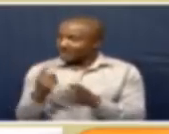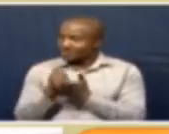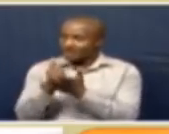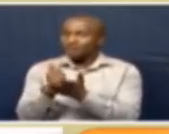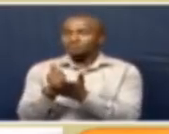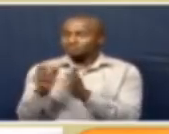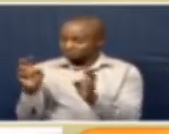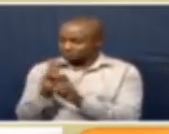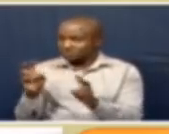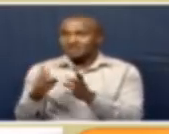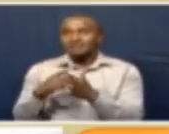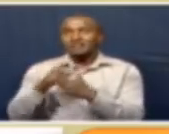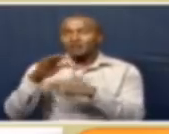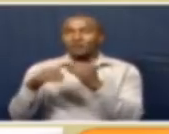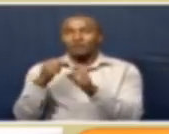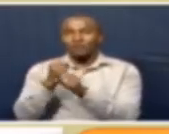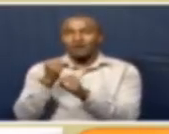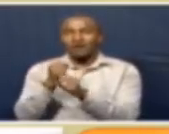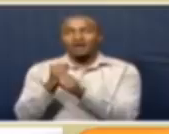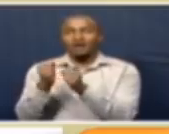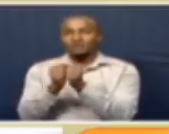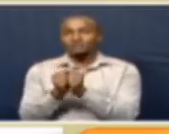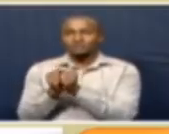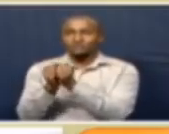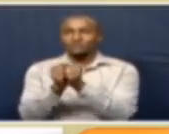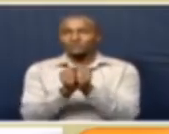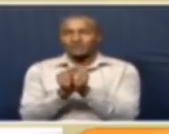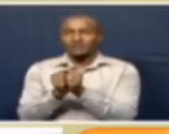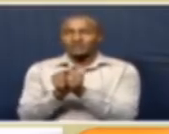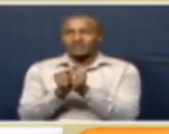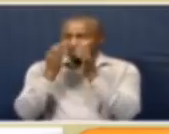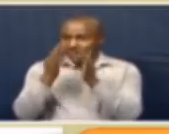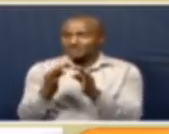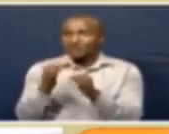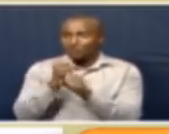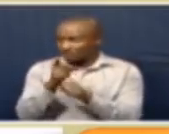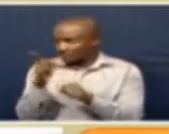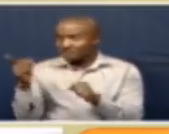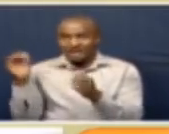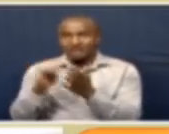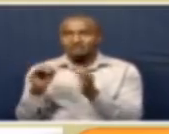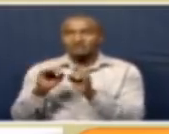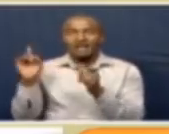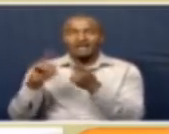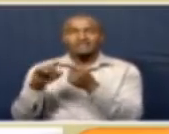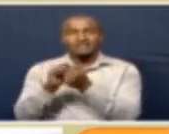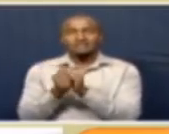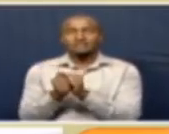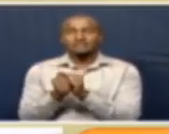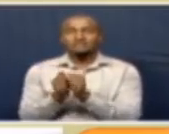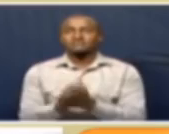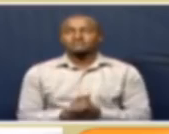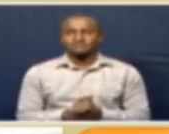all of us to join hands and decide we are not going to work for these people until they change the trend. And I'm glad